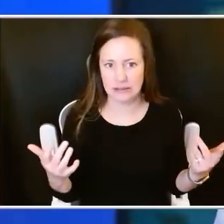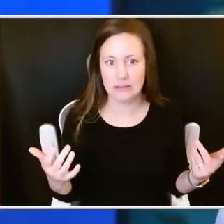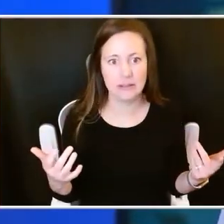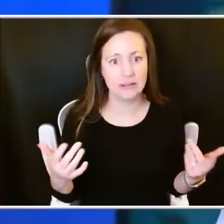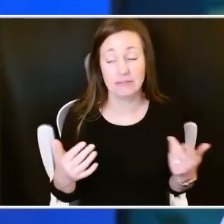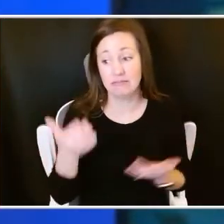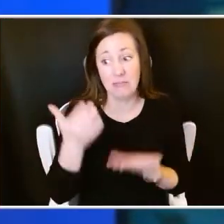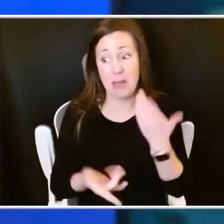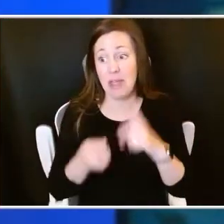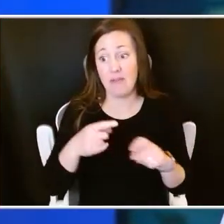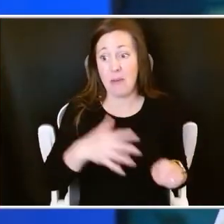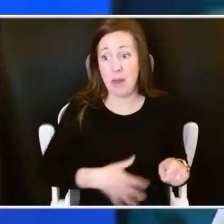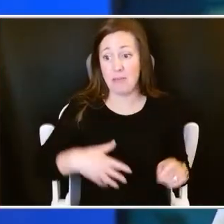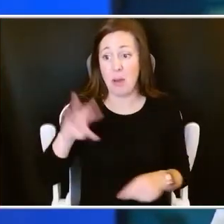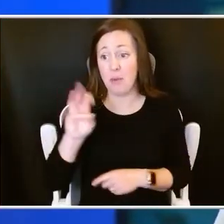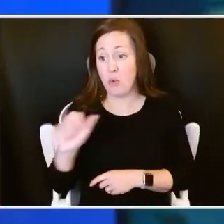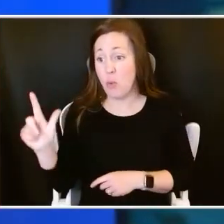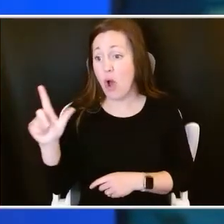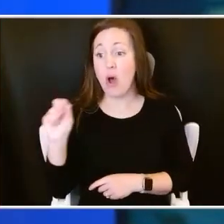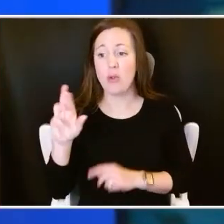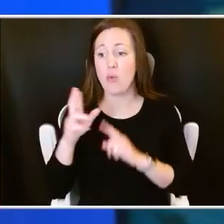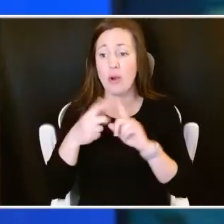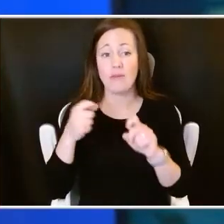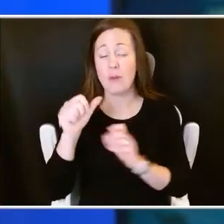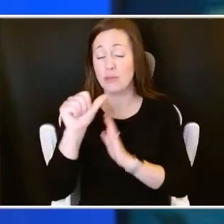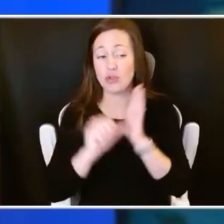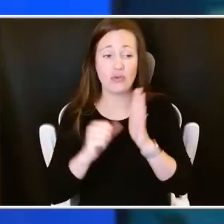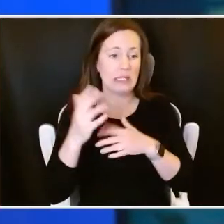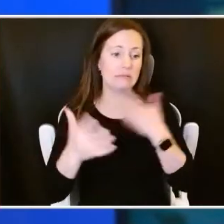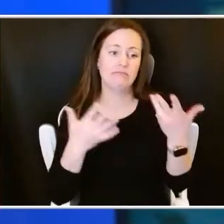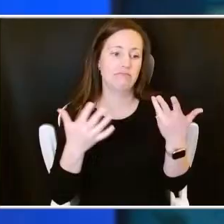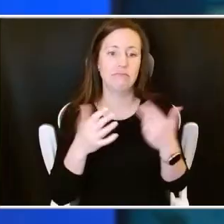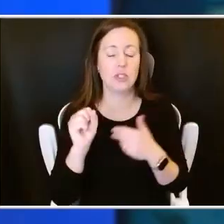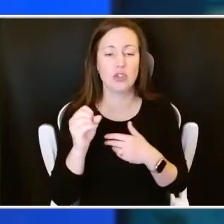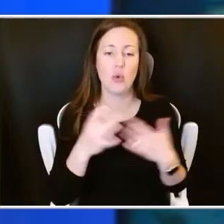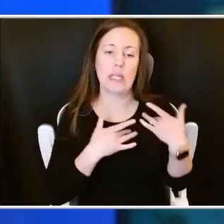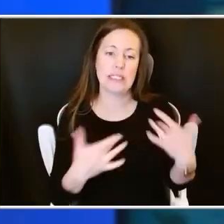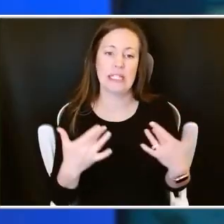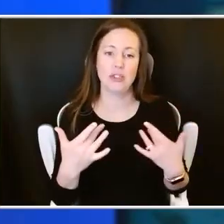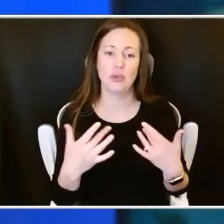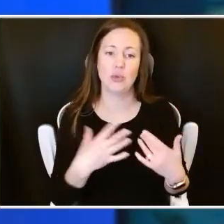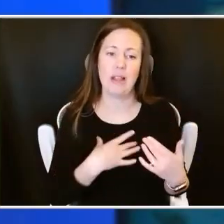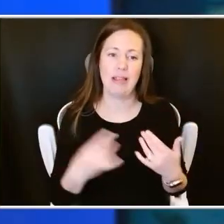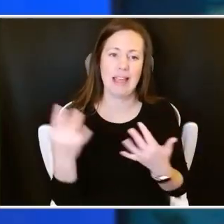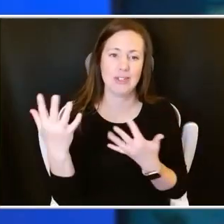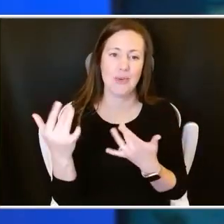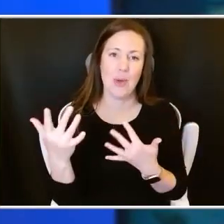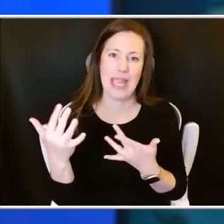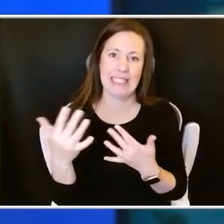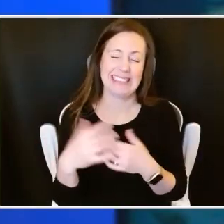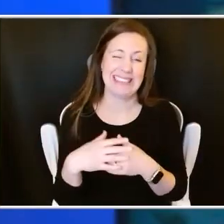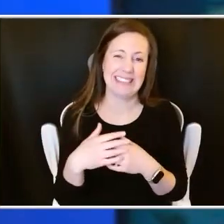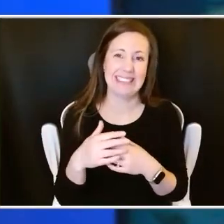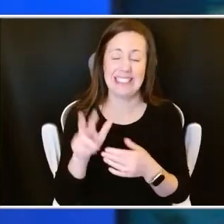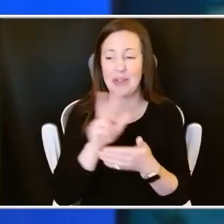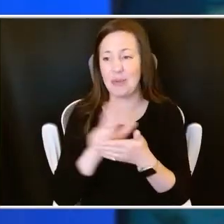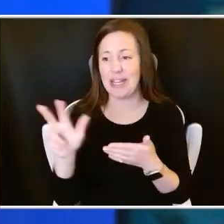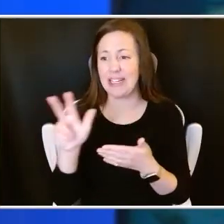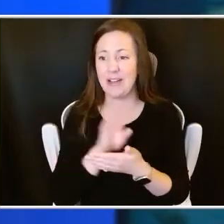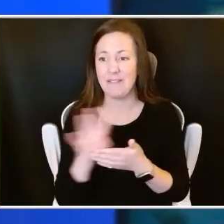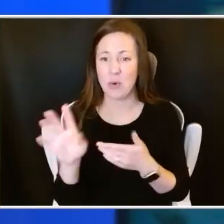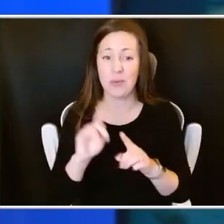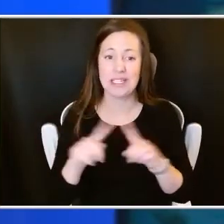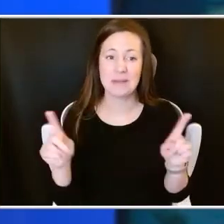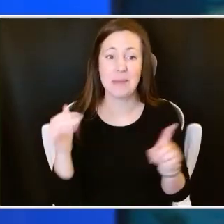abdominal walls. So we typically like to wait. I beg my oncologist for 3 to 4 weeks, but if it's a